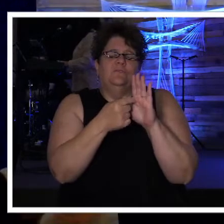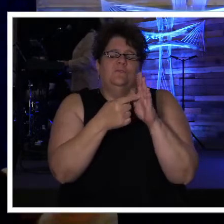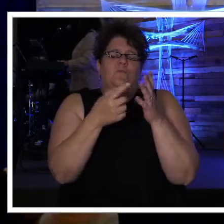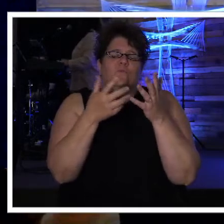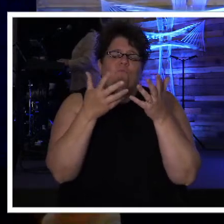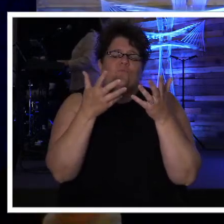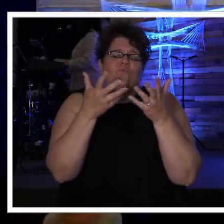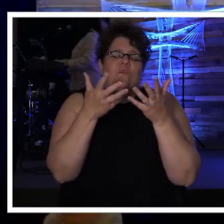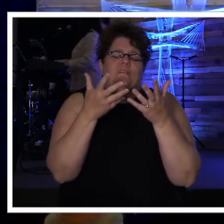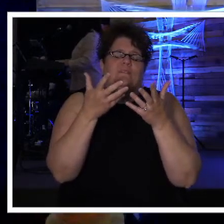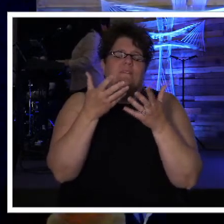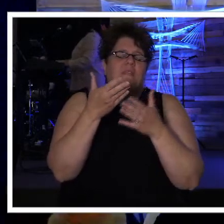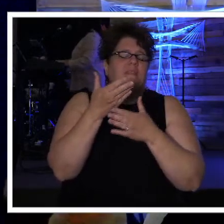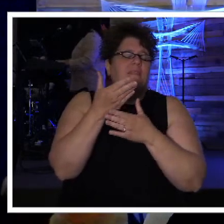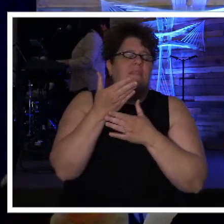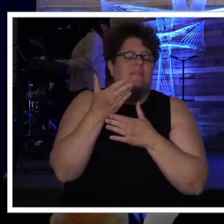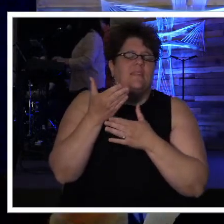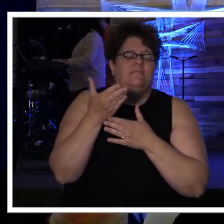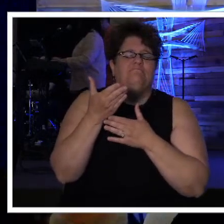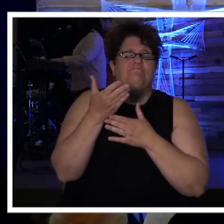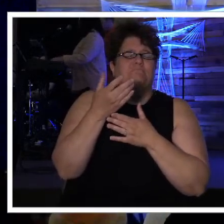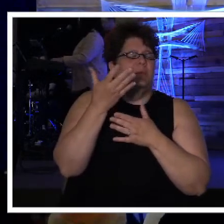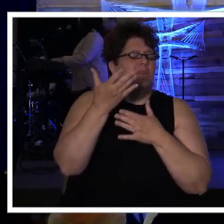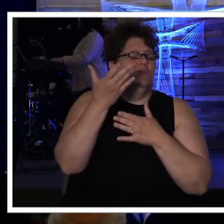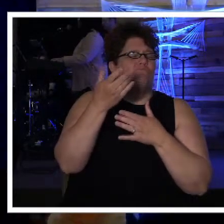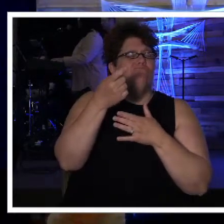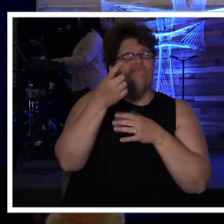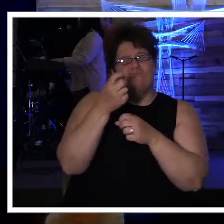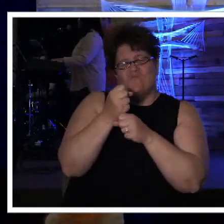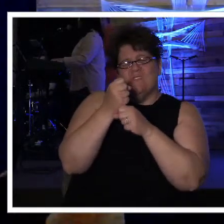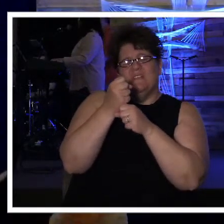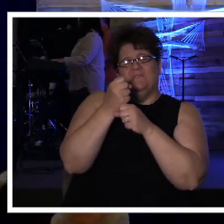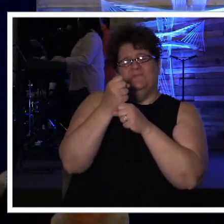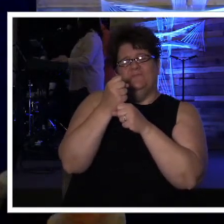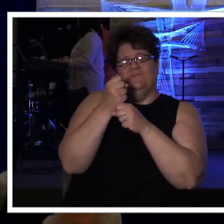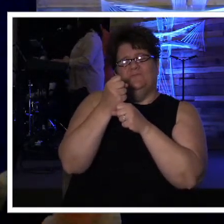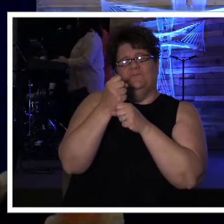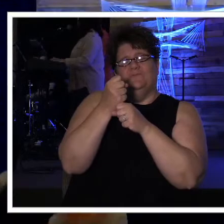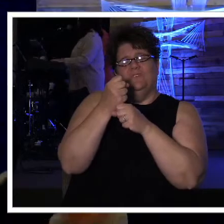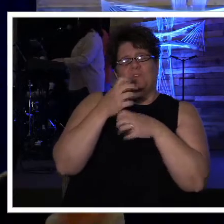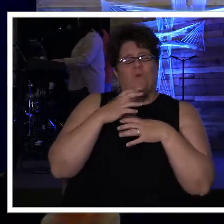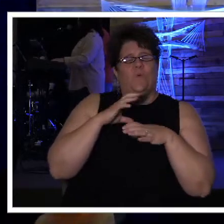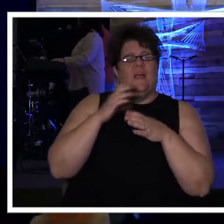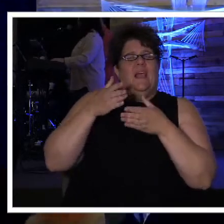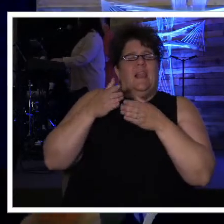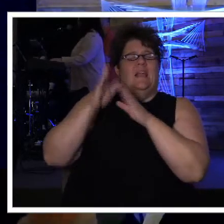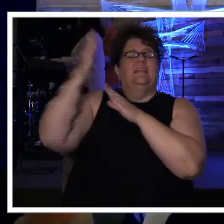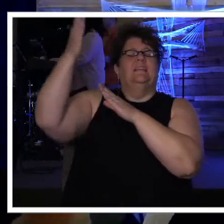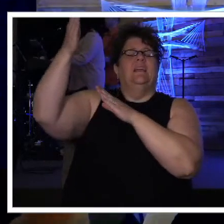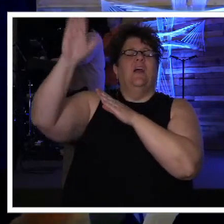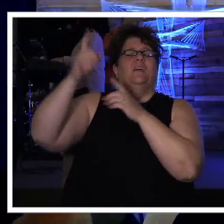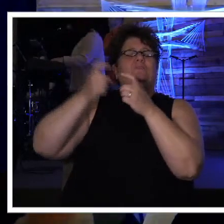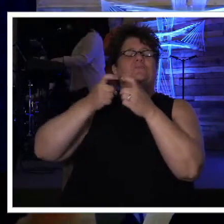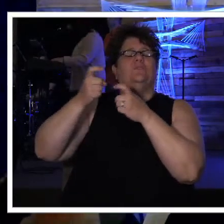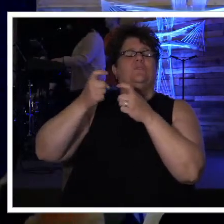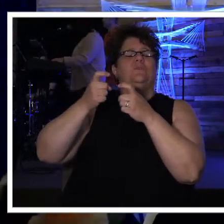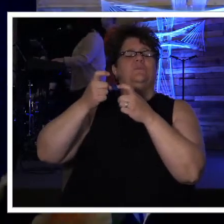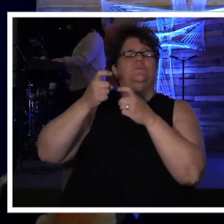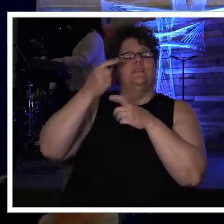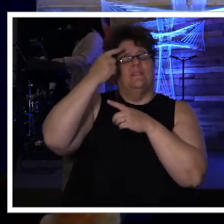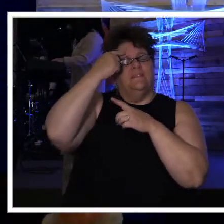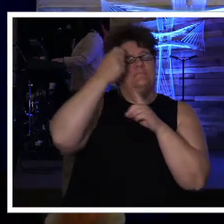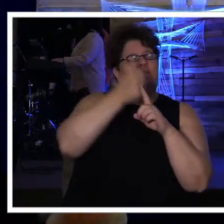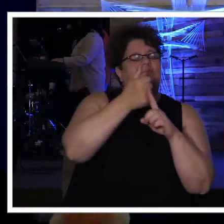Christian your whole life, but there's still one thing that you're holding on and you don't want to give him control. So let's sing this again, this verse